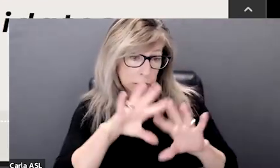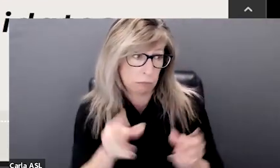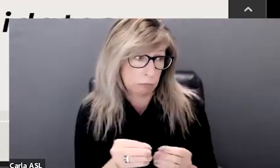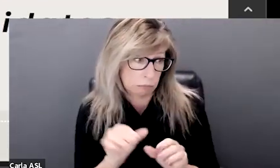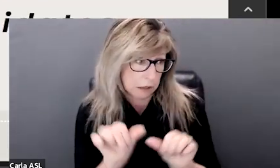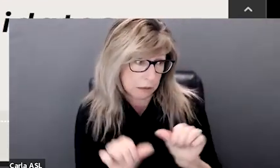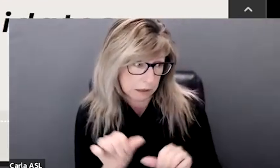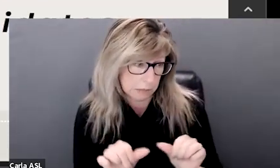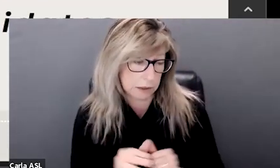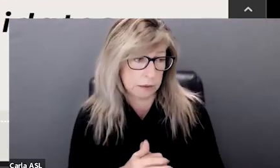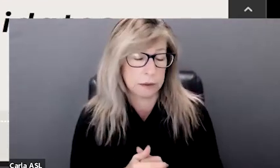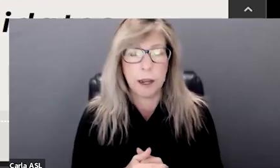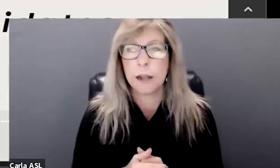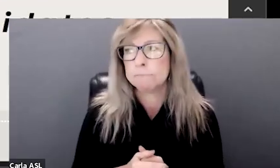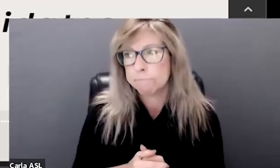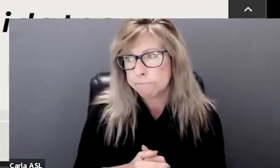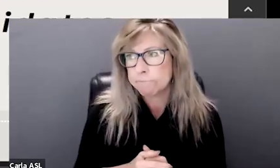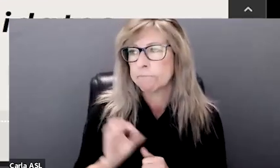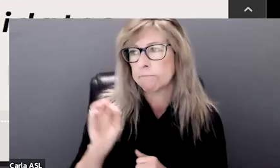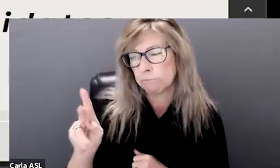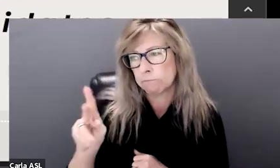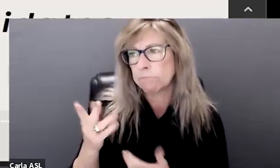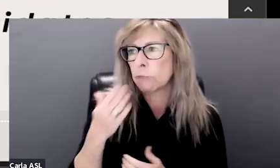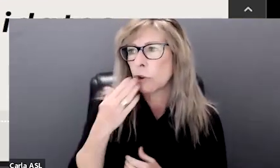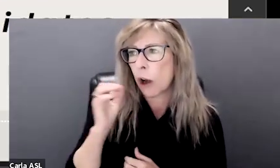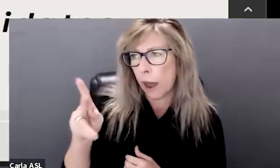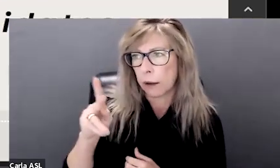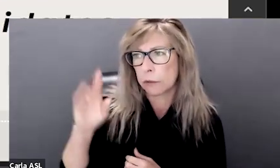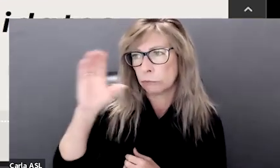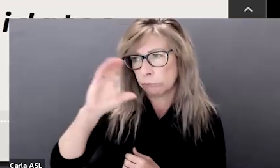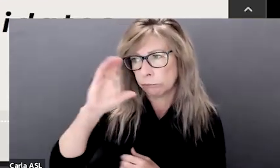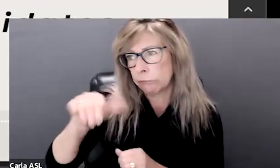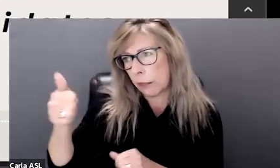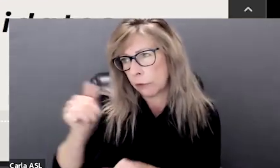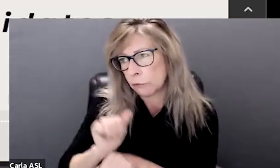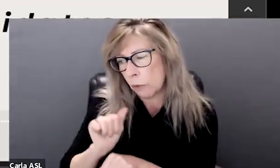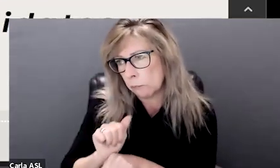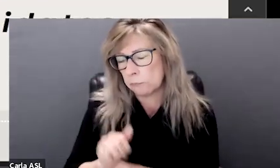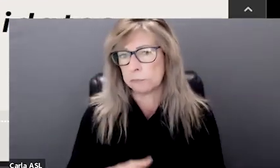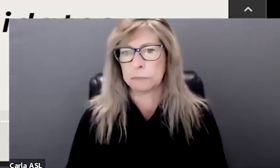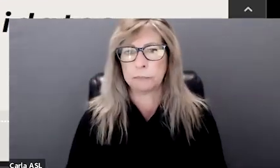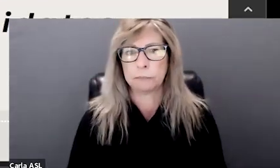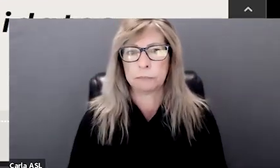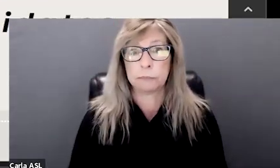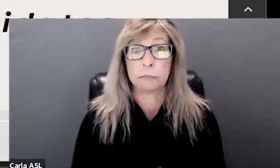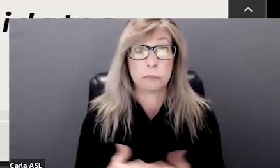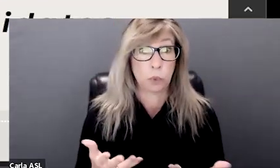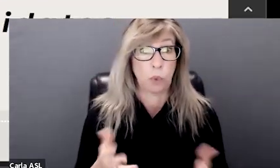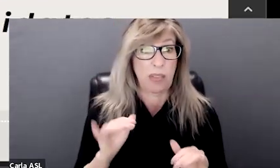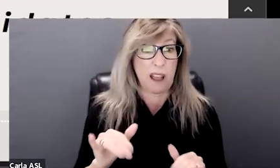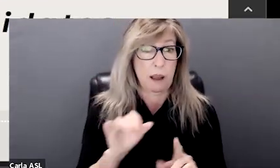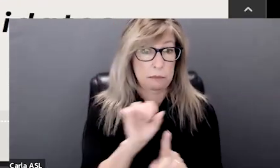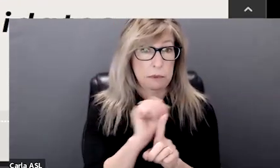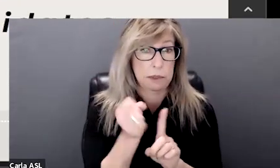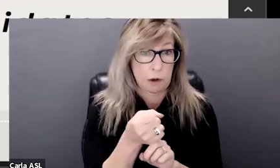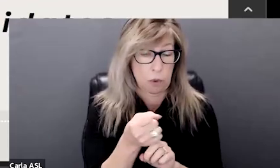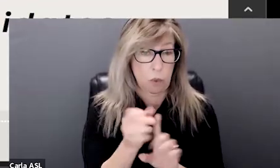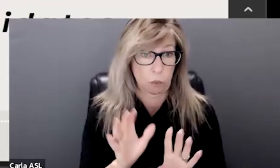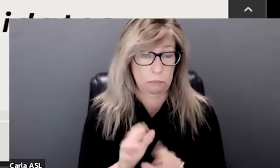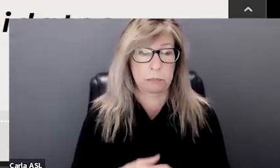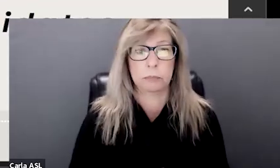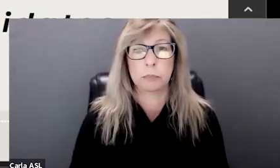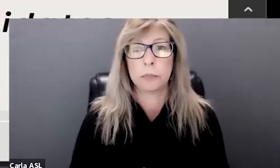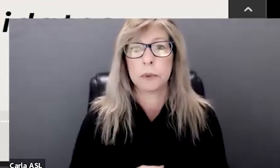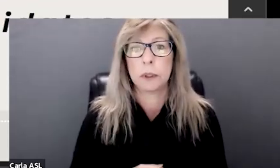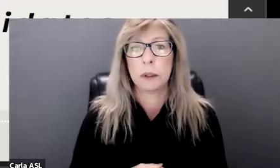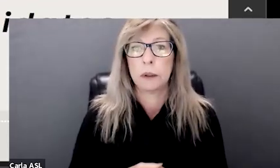You wish them well in their ongoing job search. Now, aspects in this scenario may